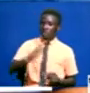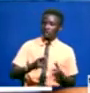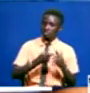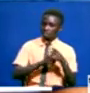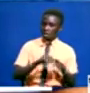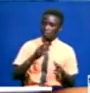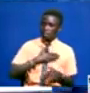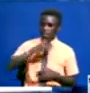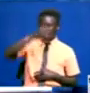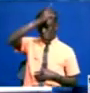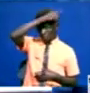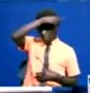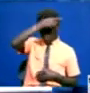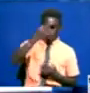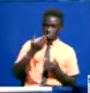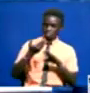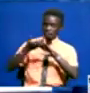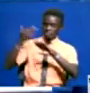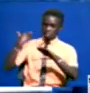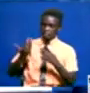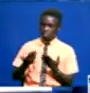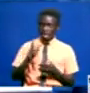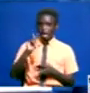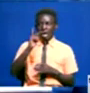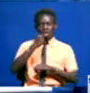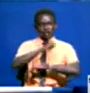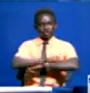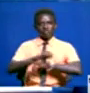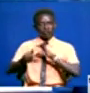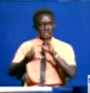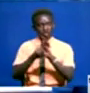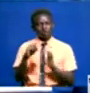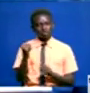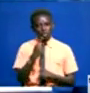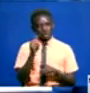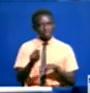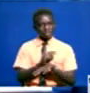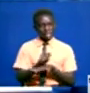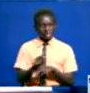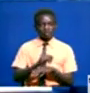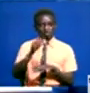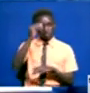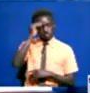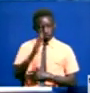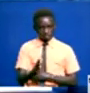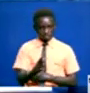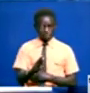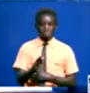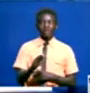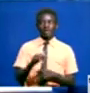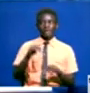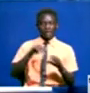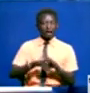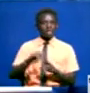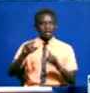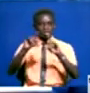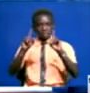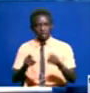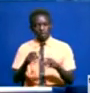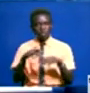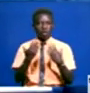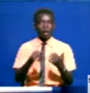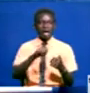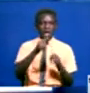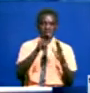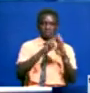degree initially? Kenya School of Law is only training students. In terms of examination and other regulations is done by